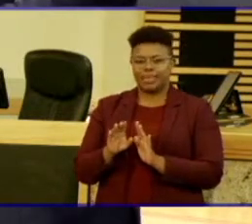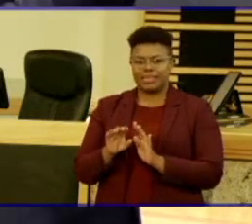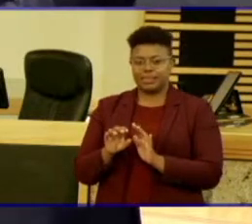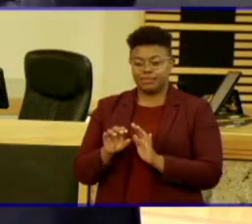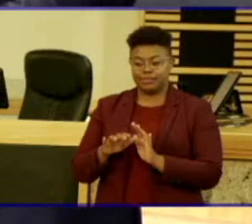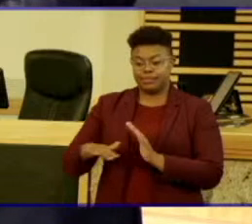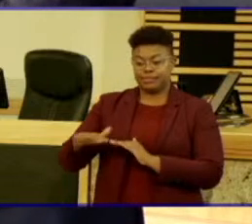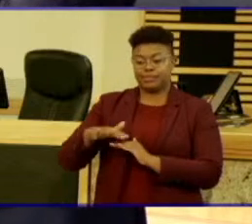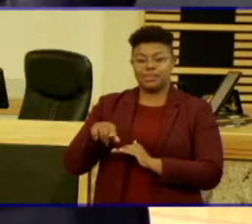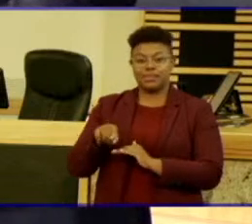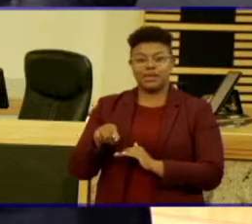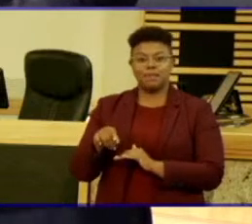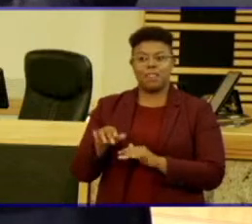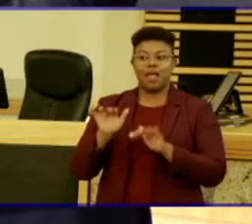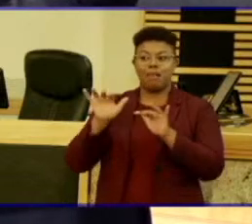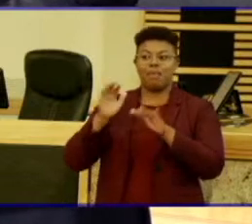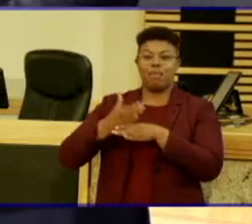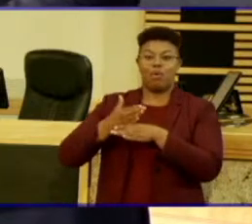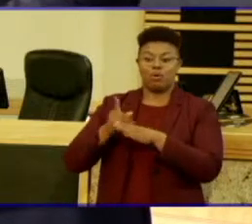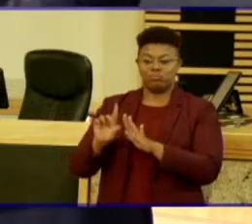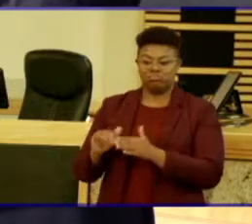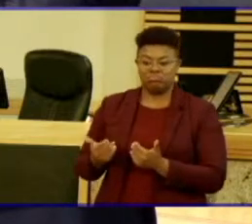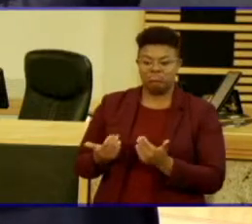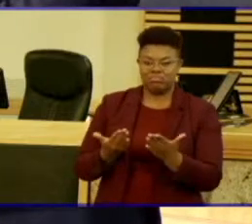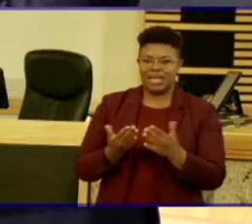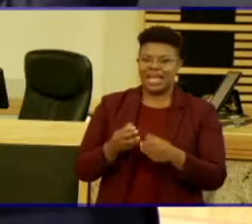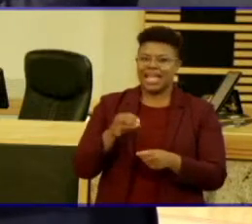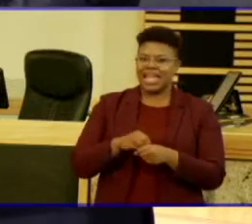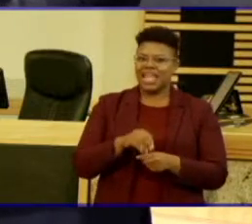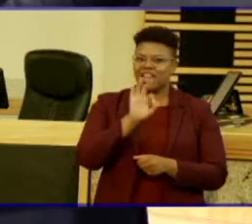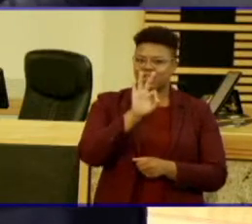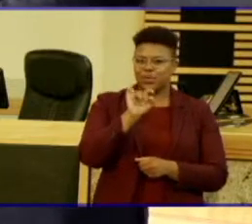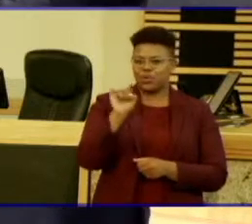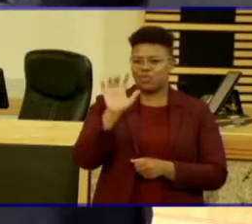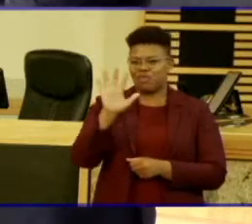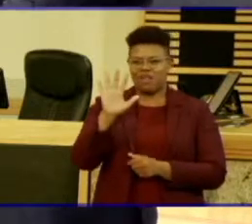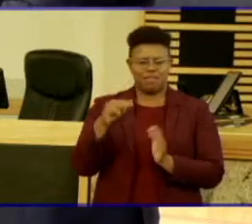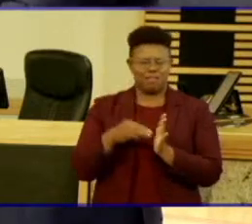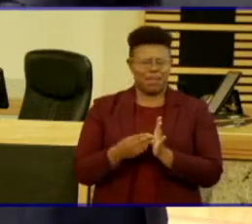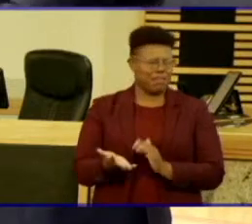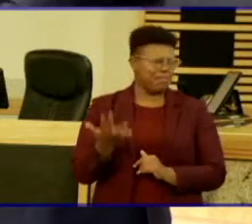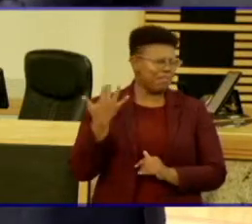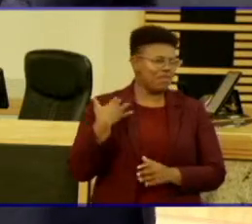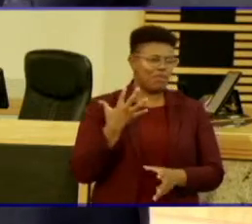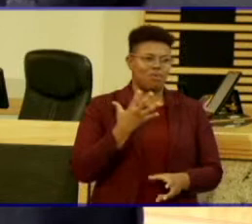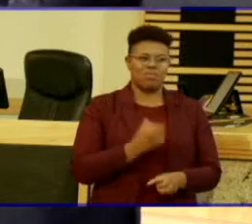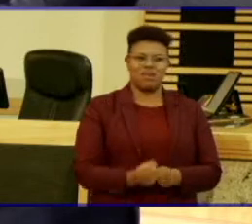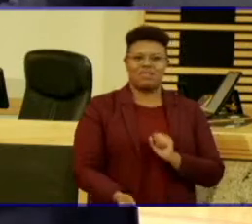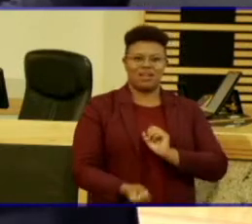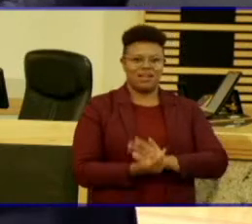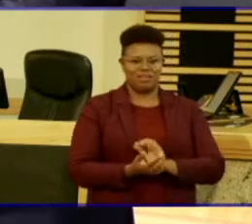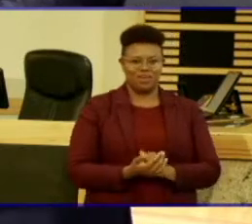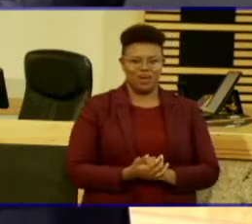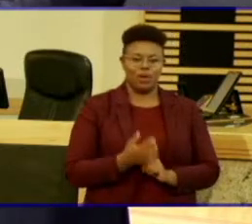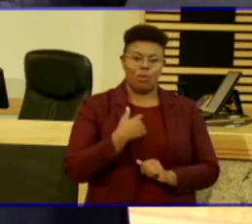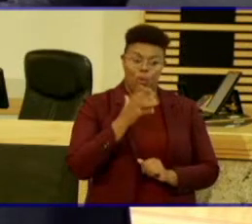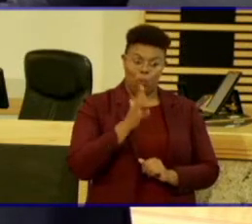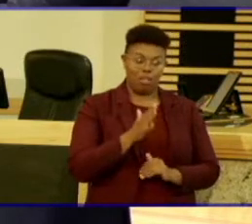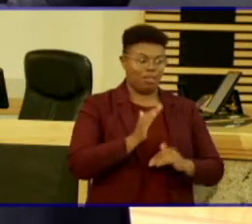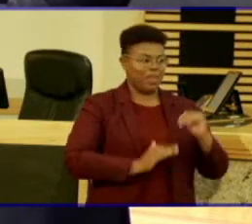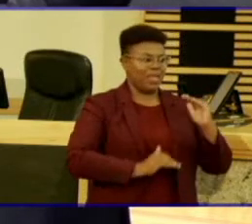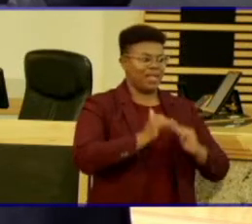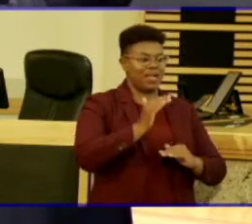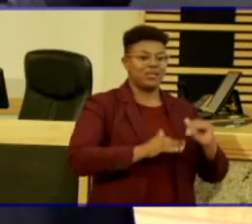there, delivering these projects within 3 months to 5 months, is unprecedented. We are going to build on that as we build